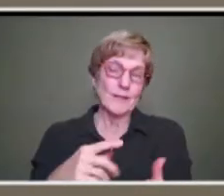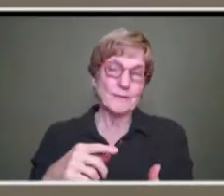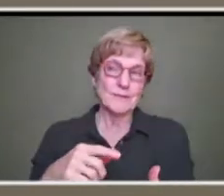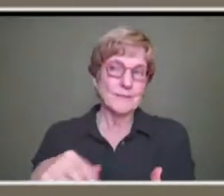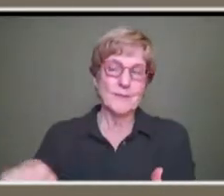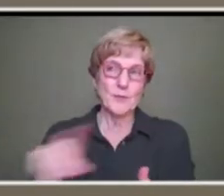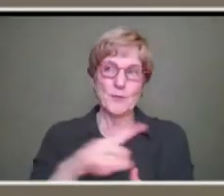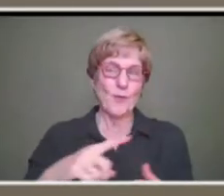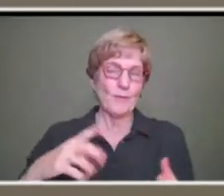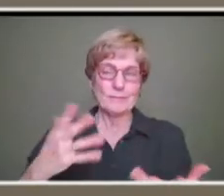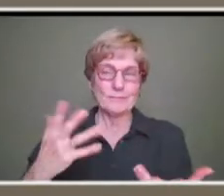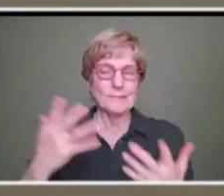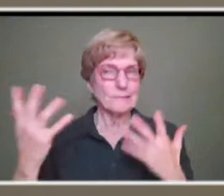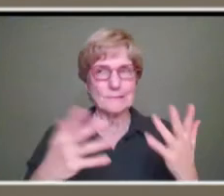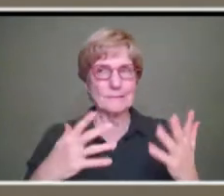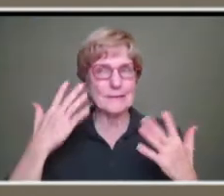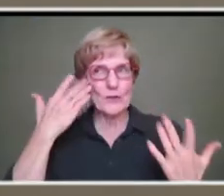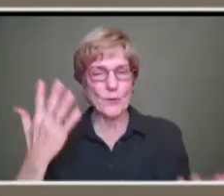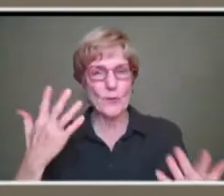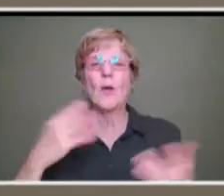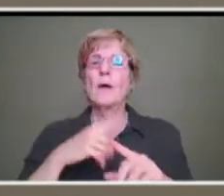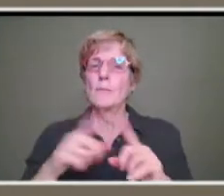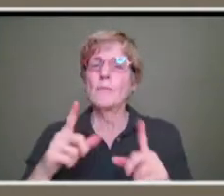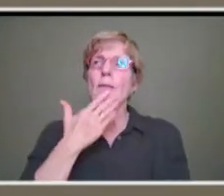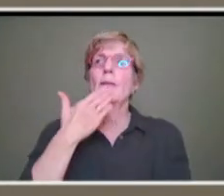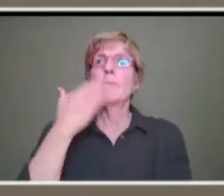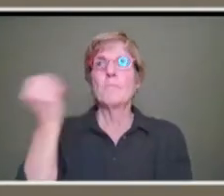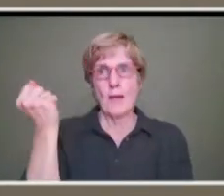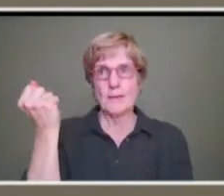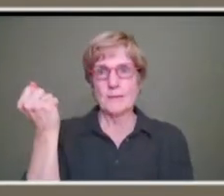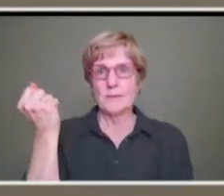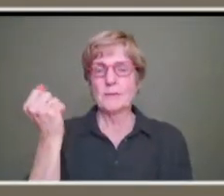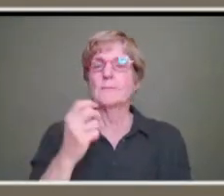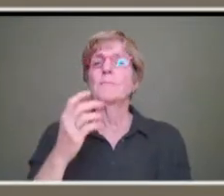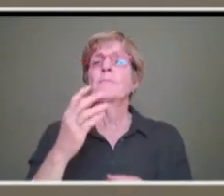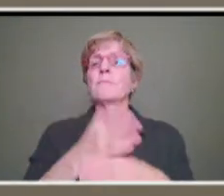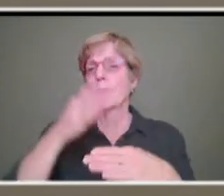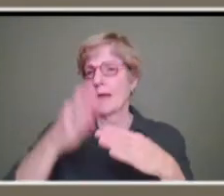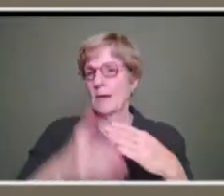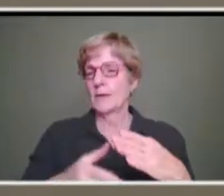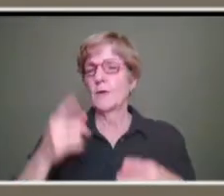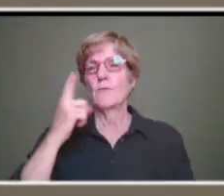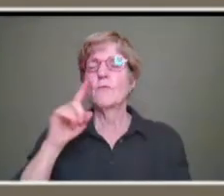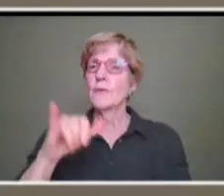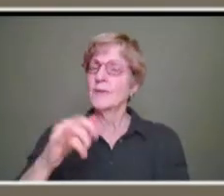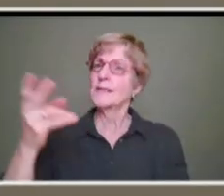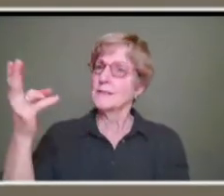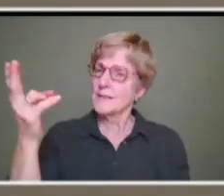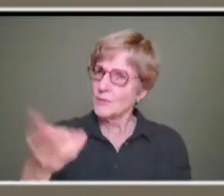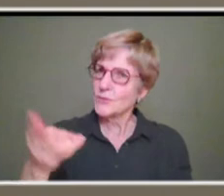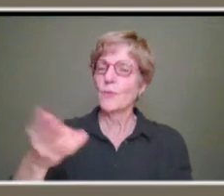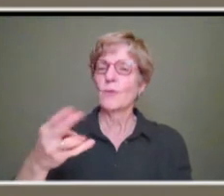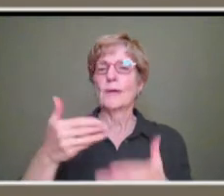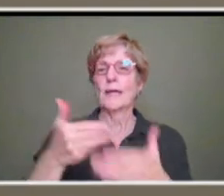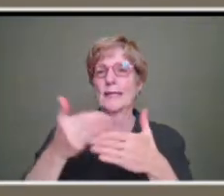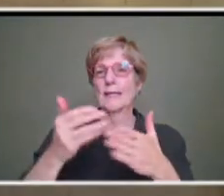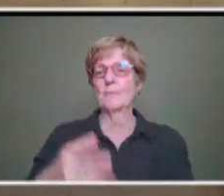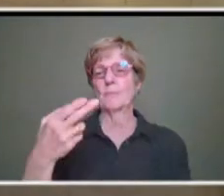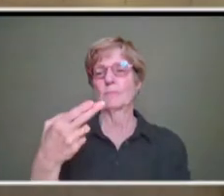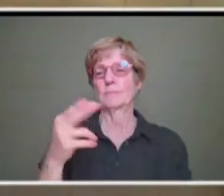very hard to make sure that we get the best outcome for a historic historic neighborhood of Hidden